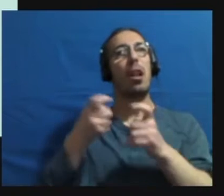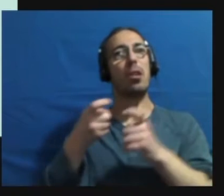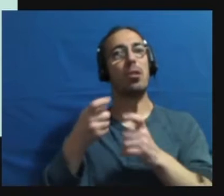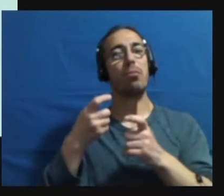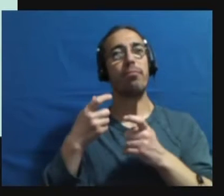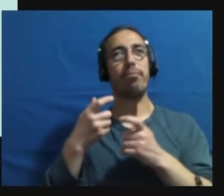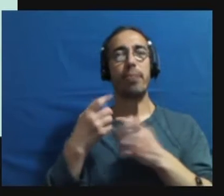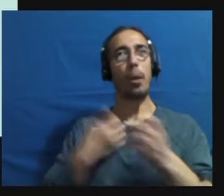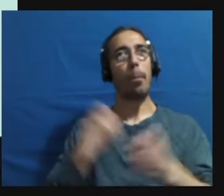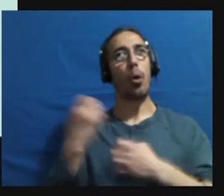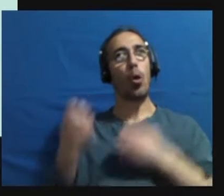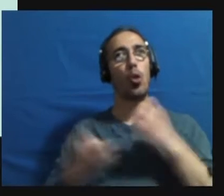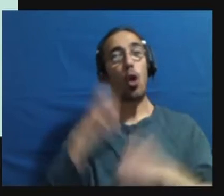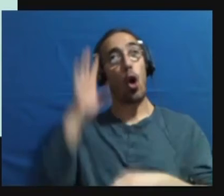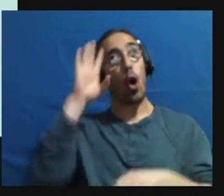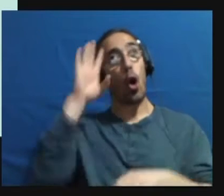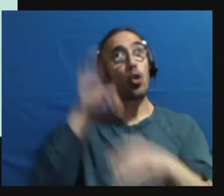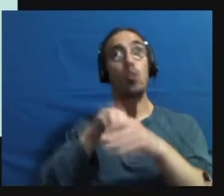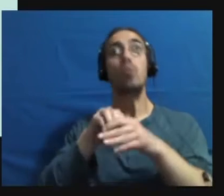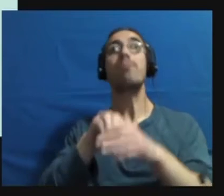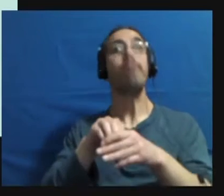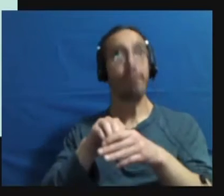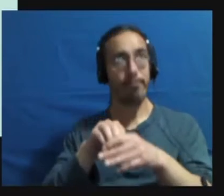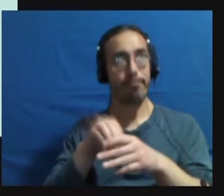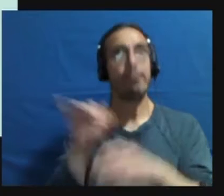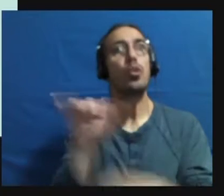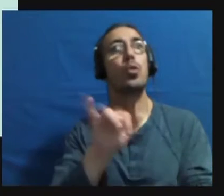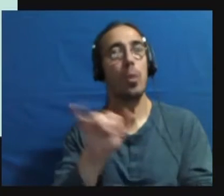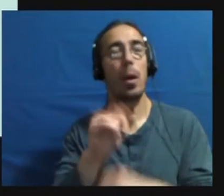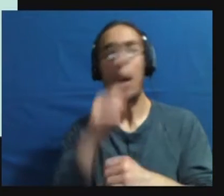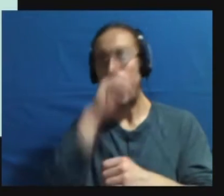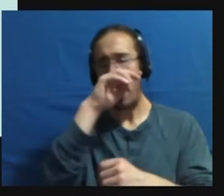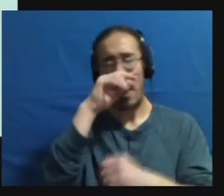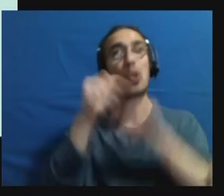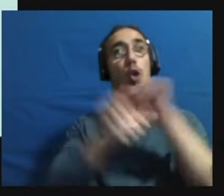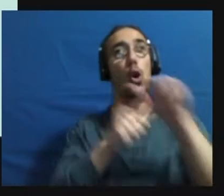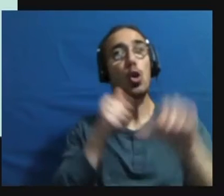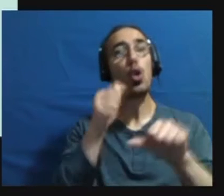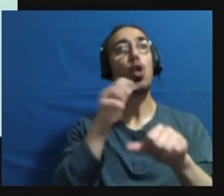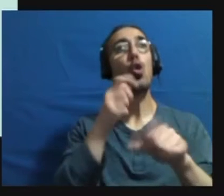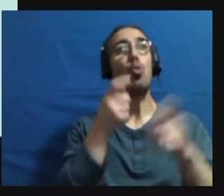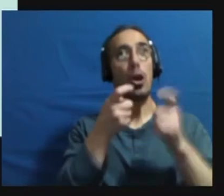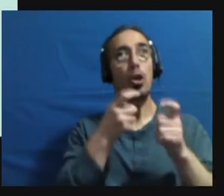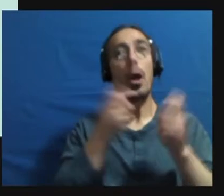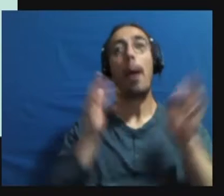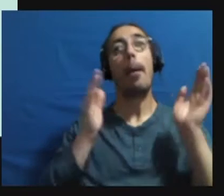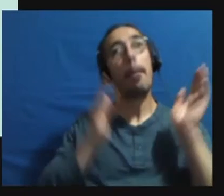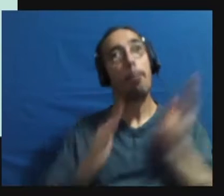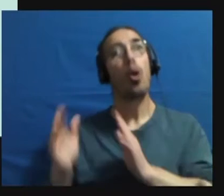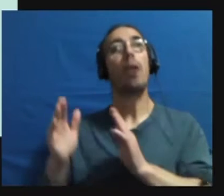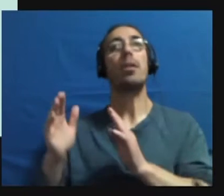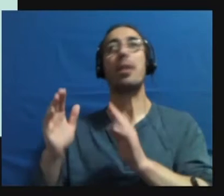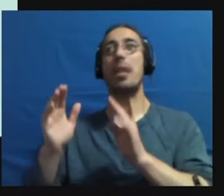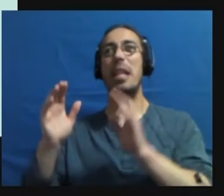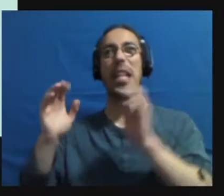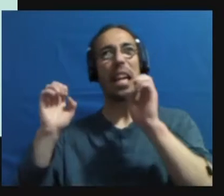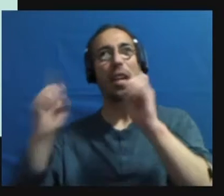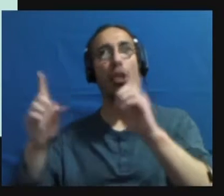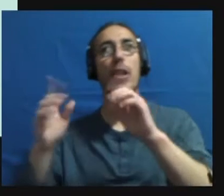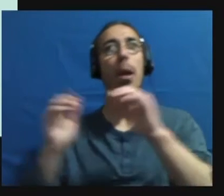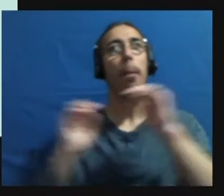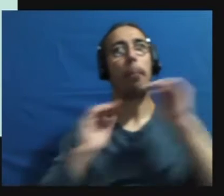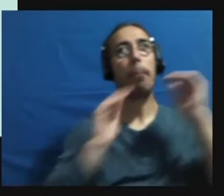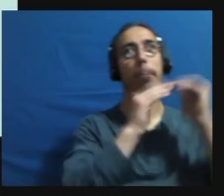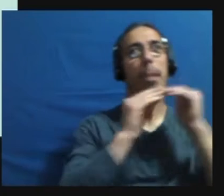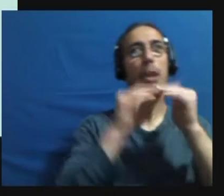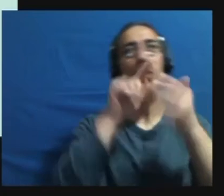included in that through co regulation, social regulation from parents, educators, peers, you name